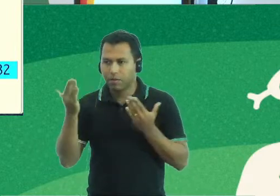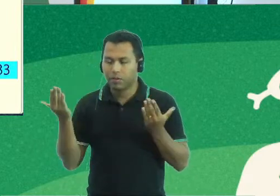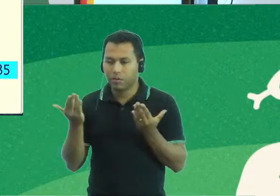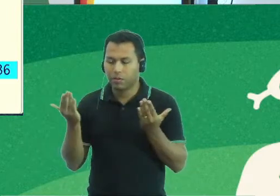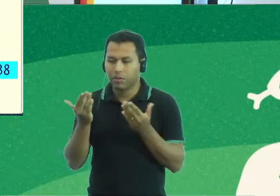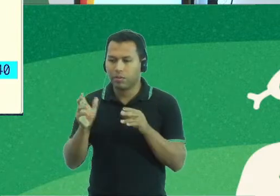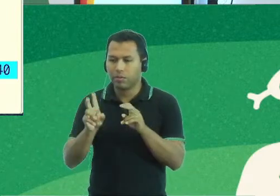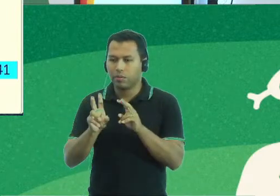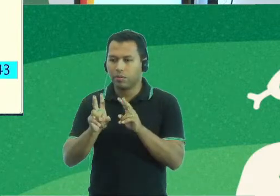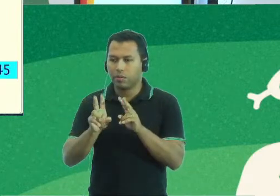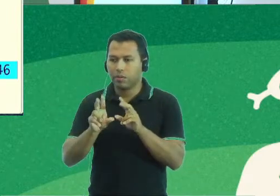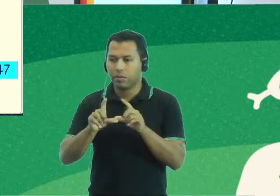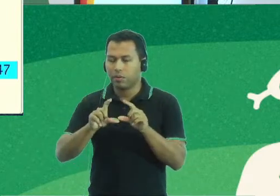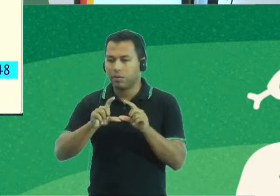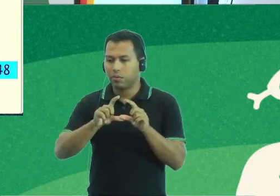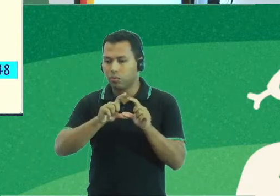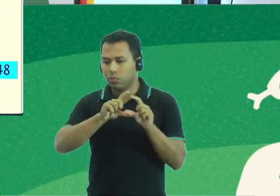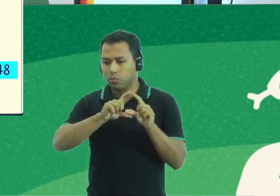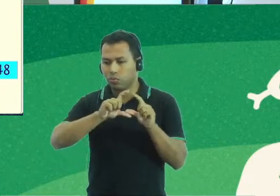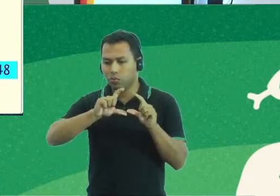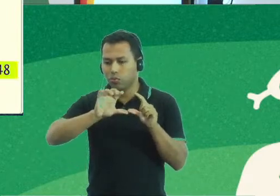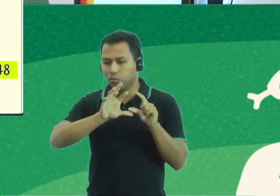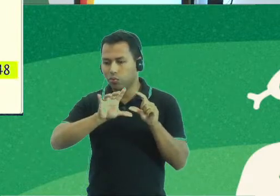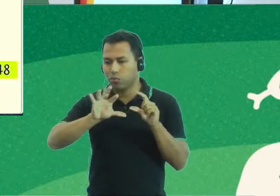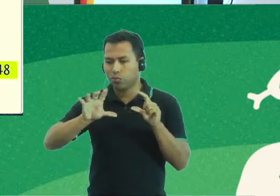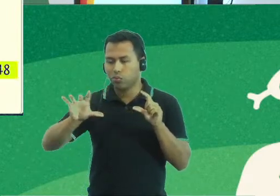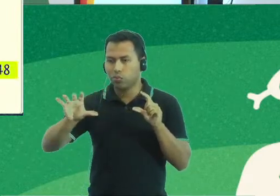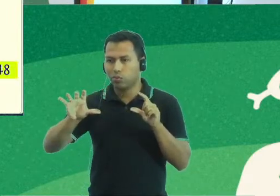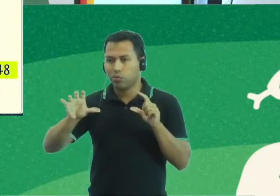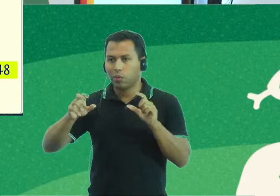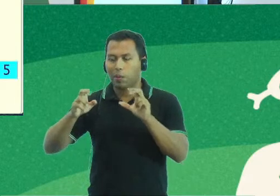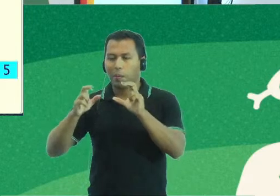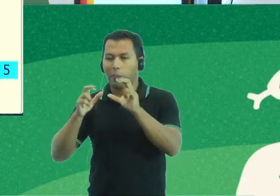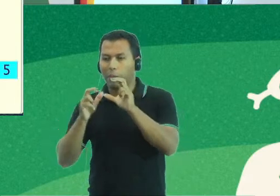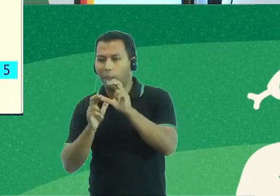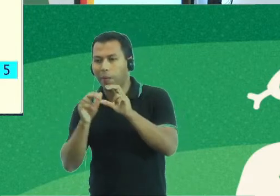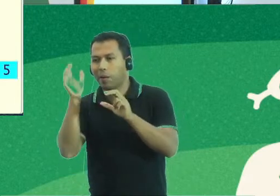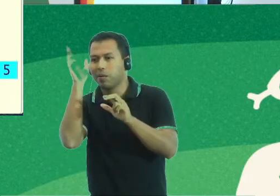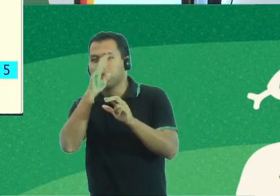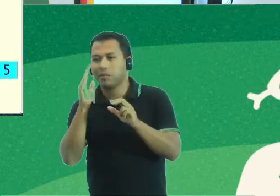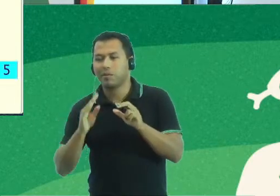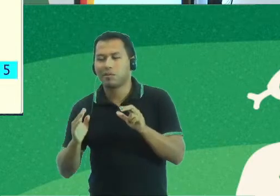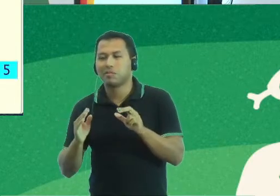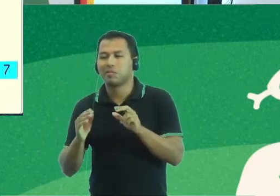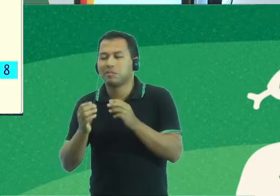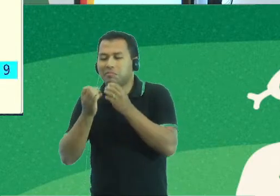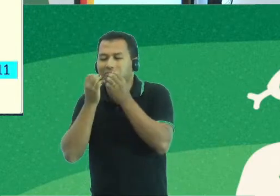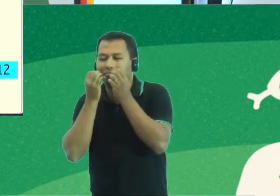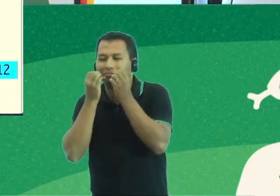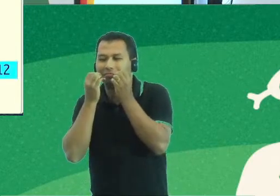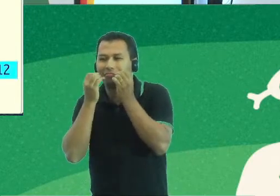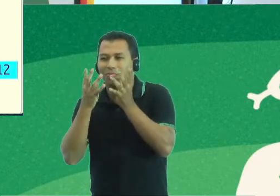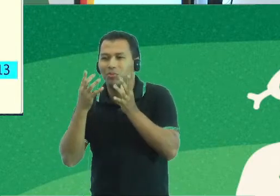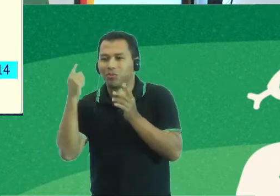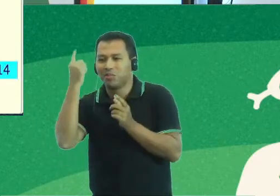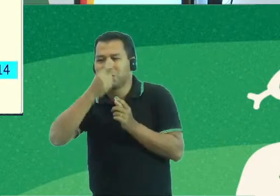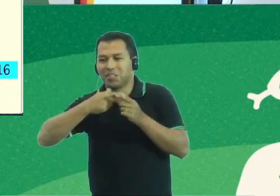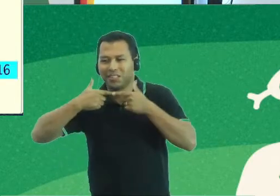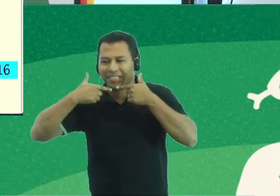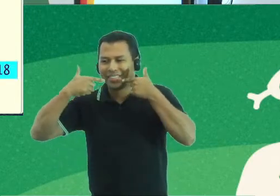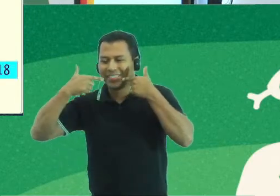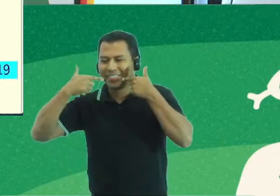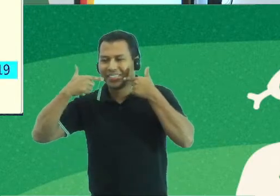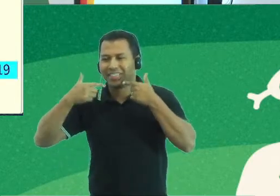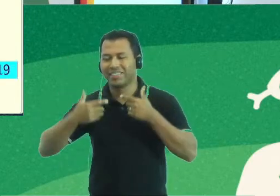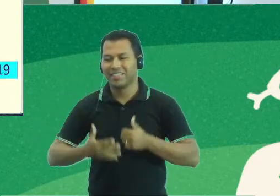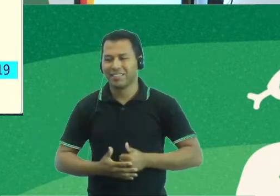Python Brazil is awesome. And I'll put a little smiley face there. And then I need to make sure I return a response. I'm just going to return